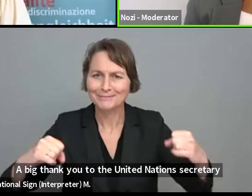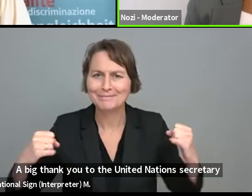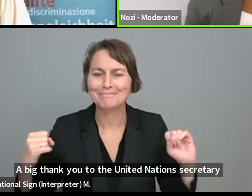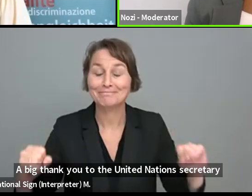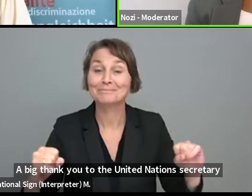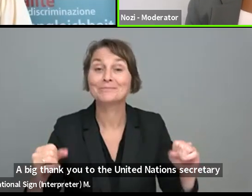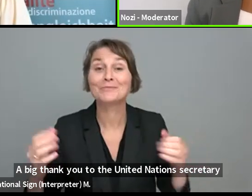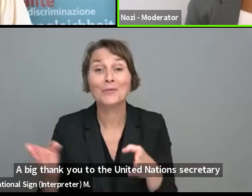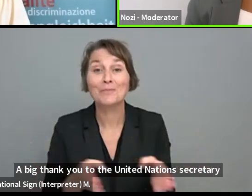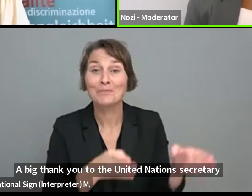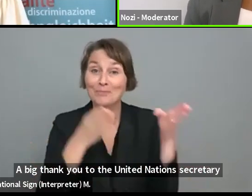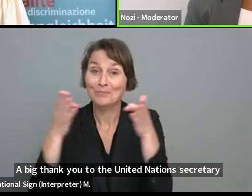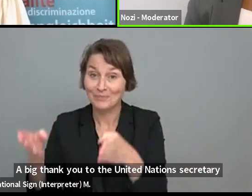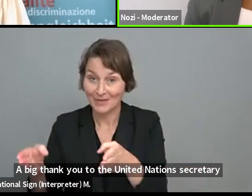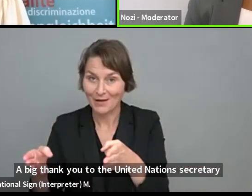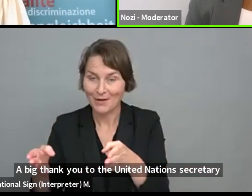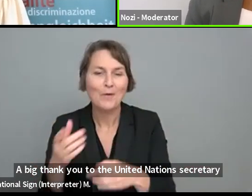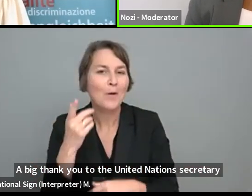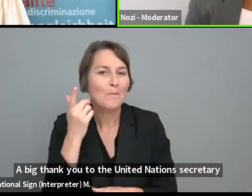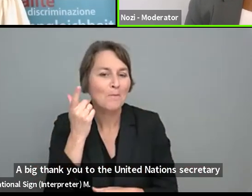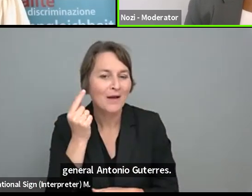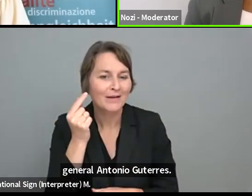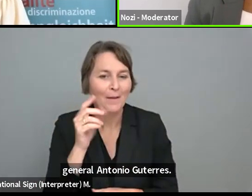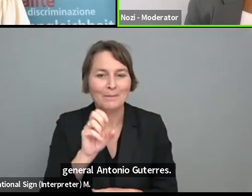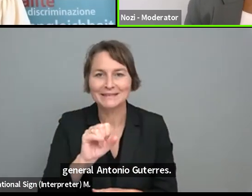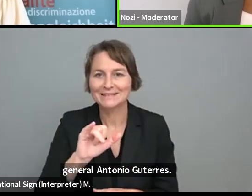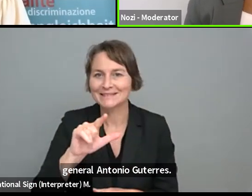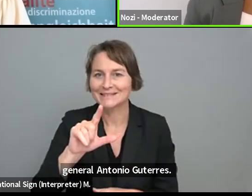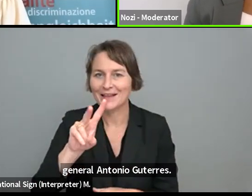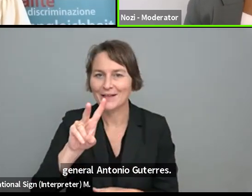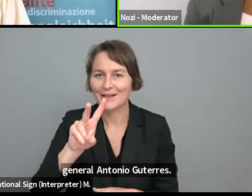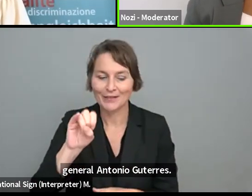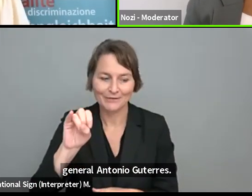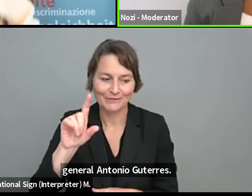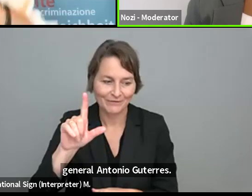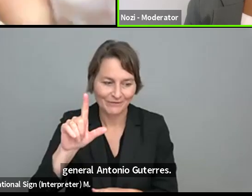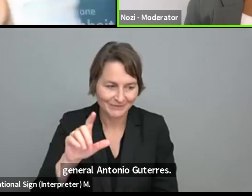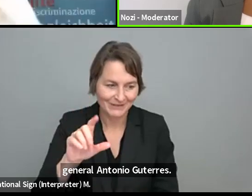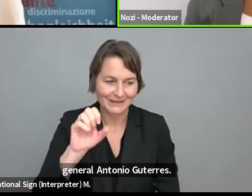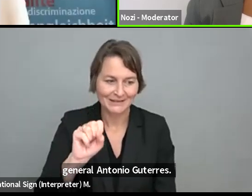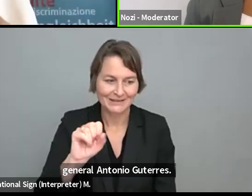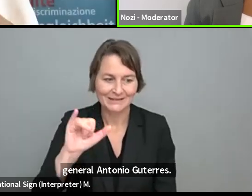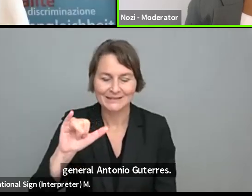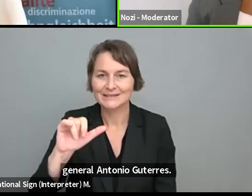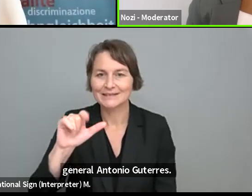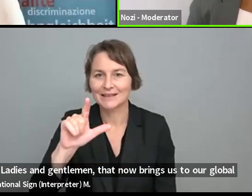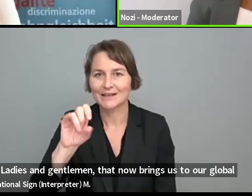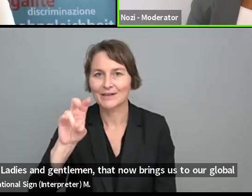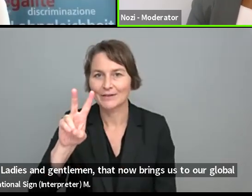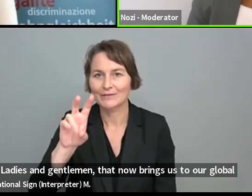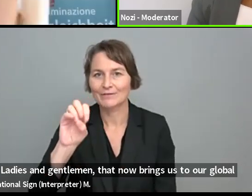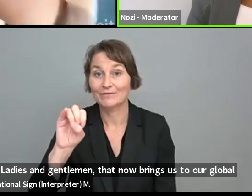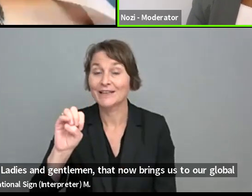the EPIC Steering Committee. Madame, if you unmute yourself, we're ready to hear from you. Thank you so much.